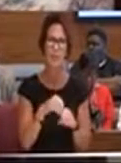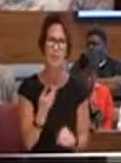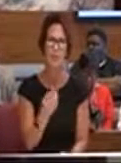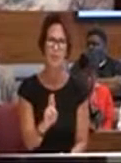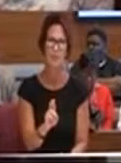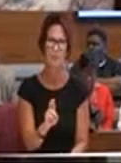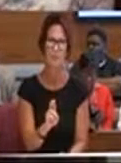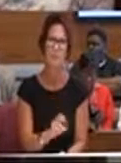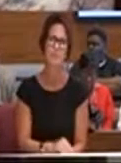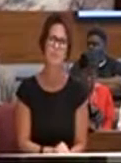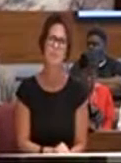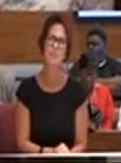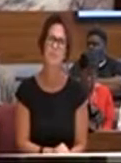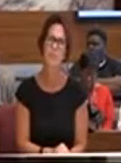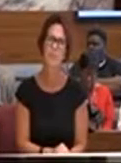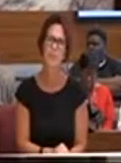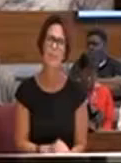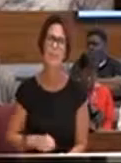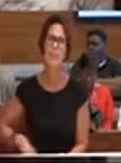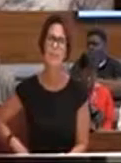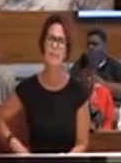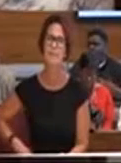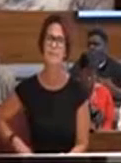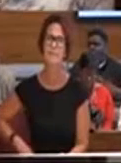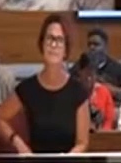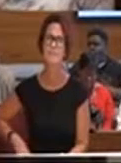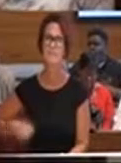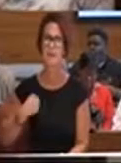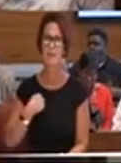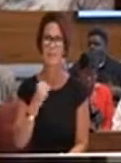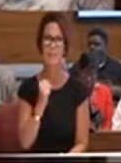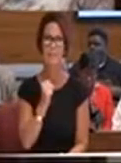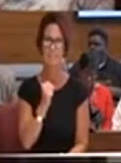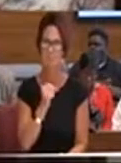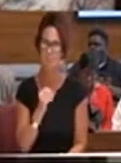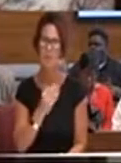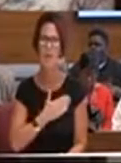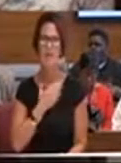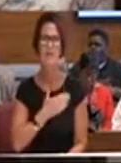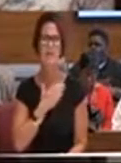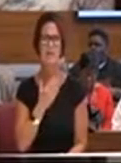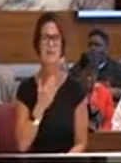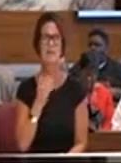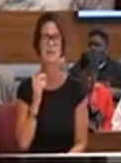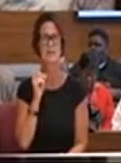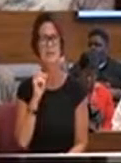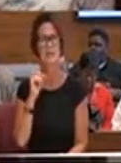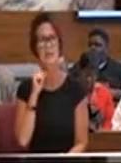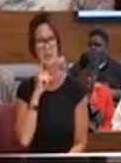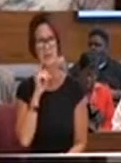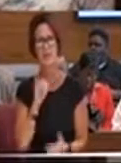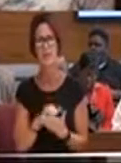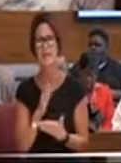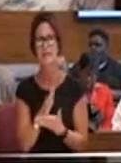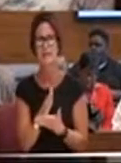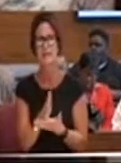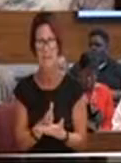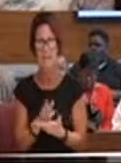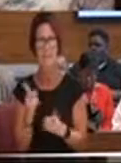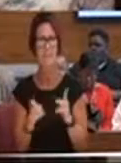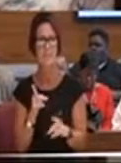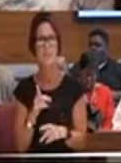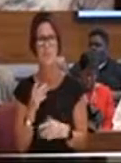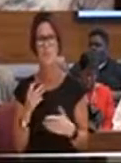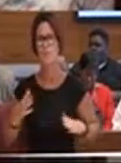You know, I'm so happy to hear that some people haven't experienced discrimination, but I know it's